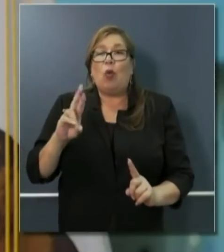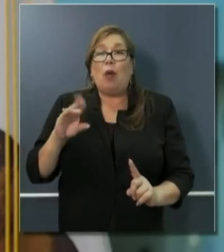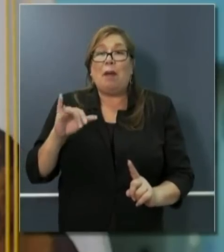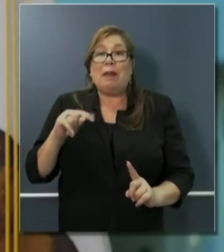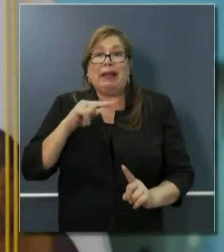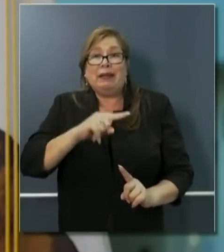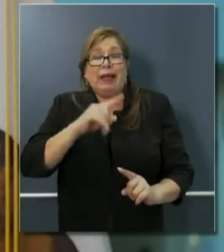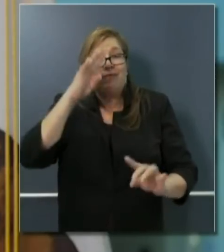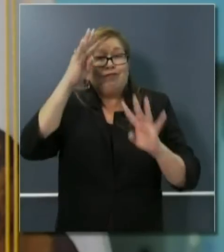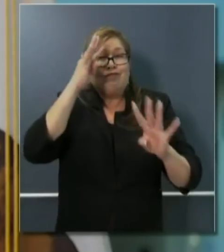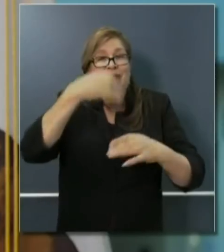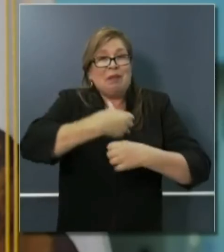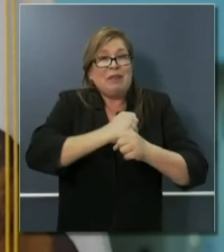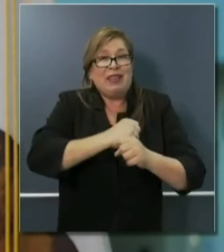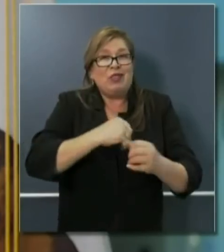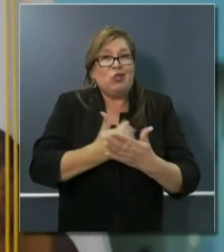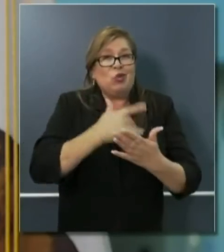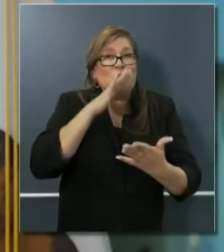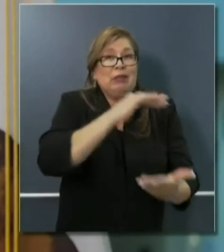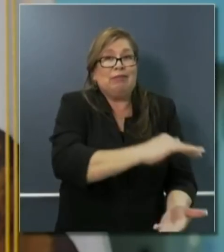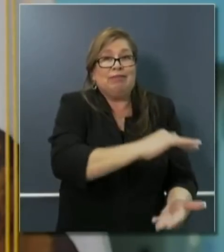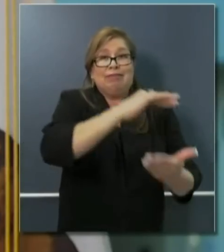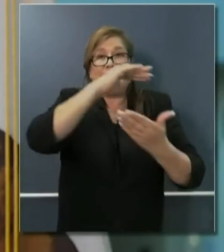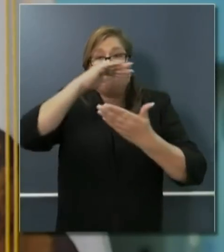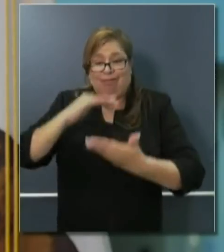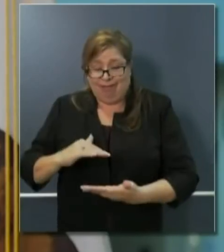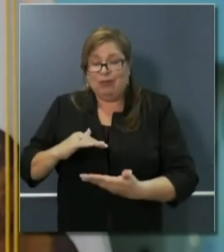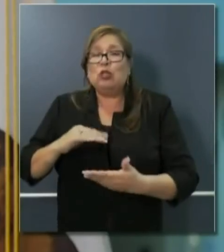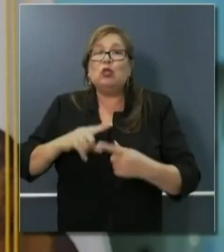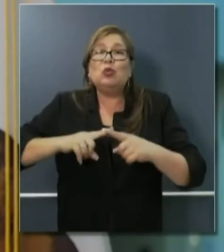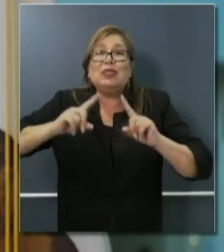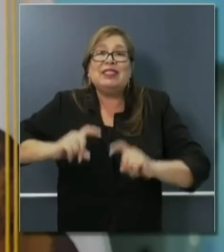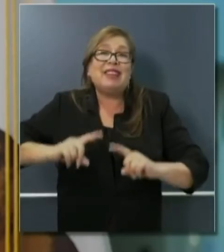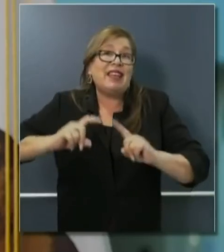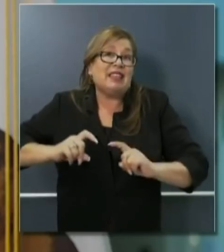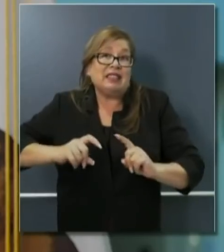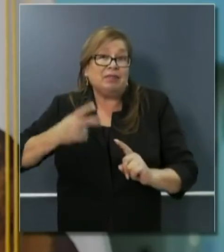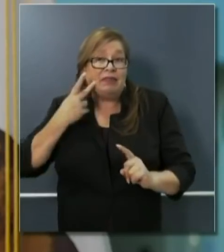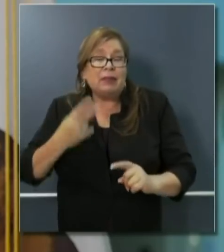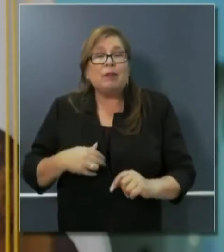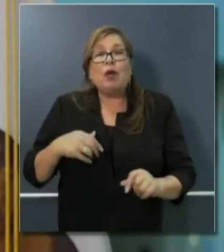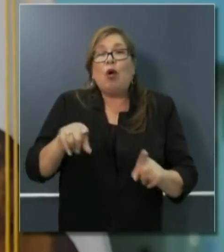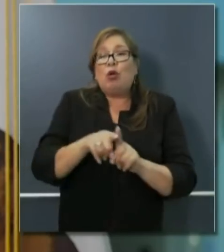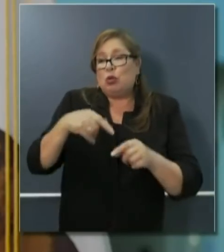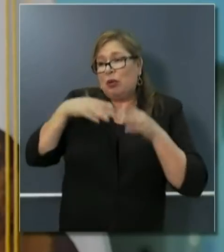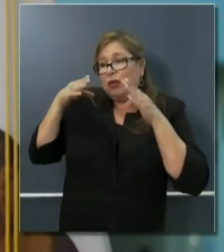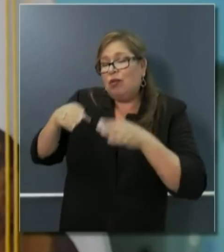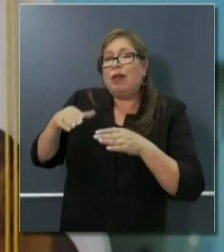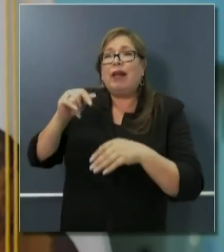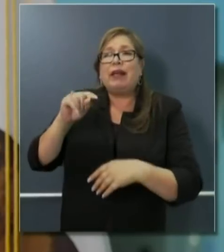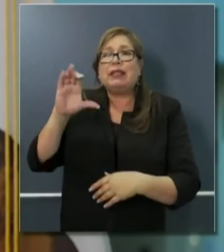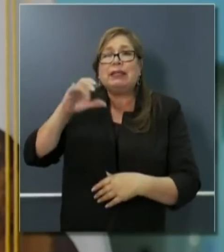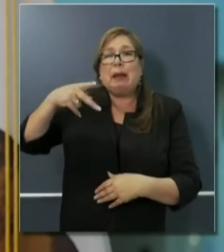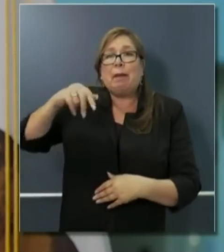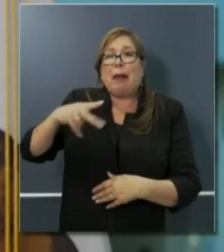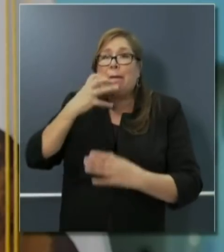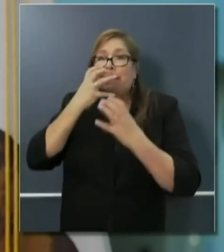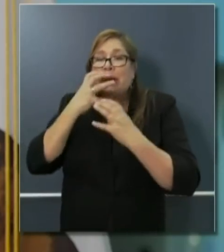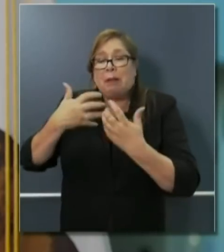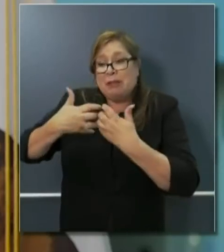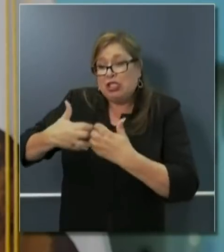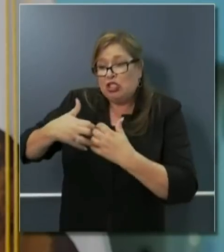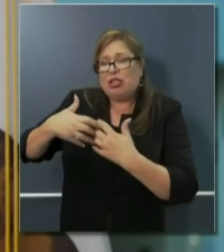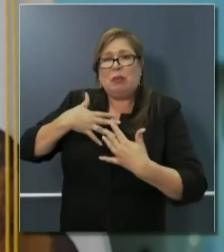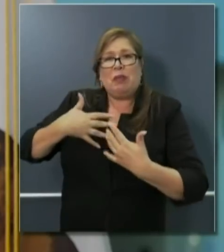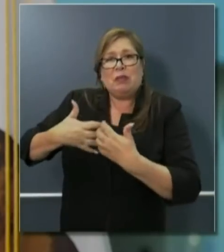delivered very soon here to begin testing. We're also looking at CPAC machines and all kinds of other novel strategies.